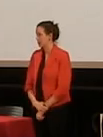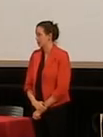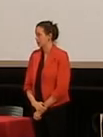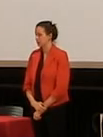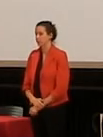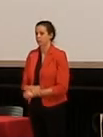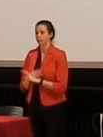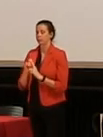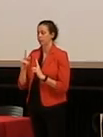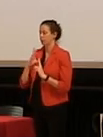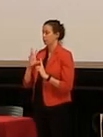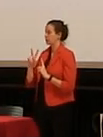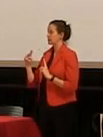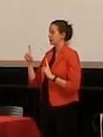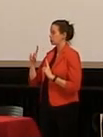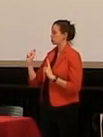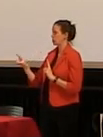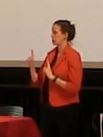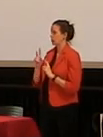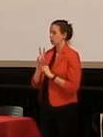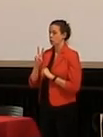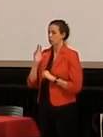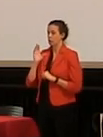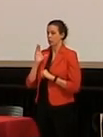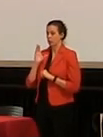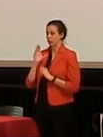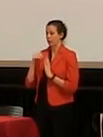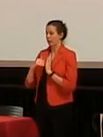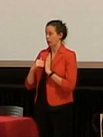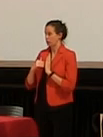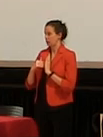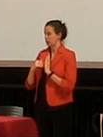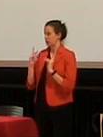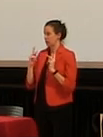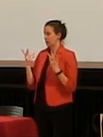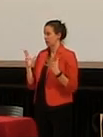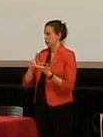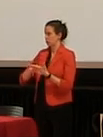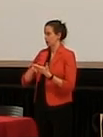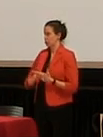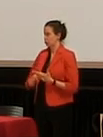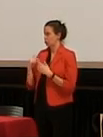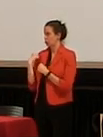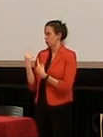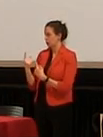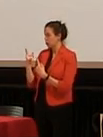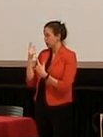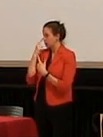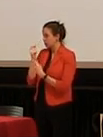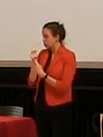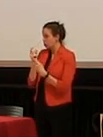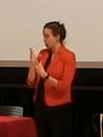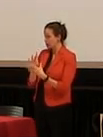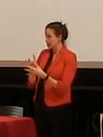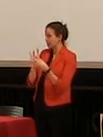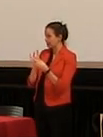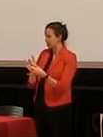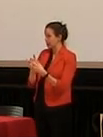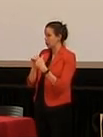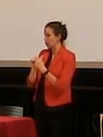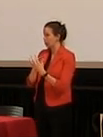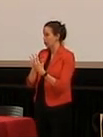then my second question was, with the 200,000 participants that you've registered so far, have you had some interesting ways of connecting with